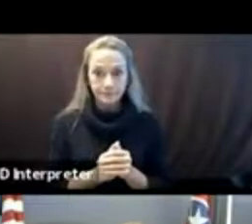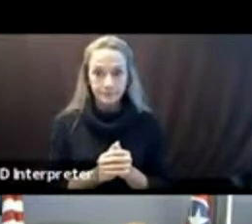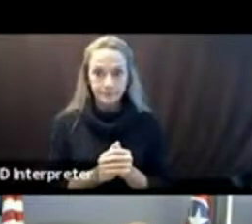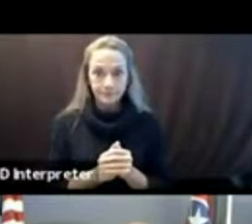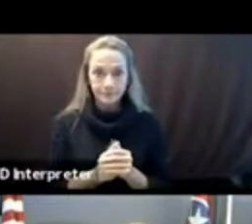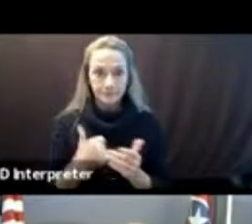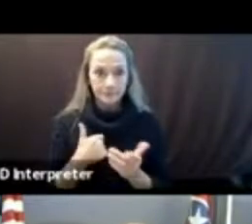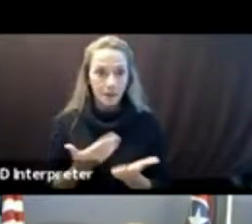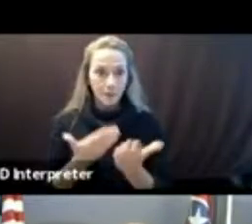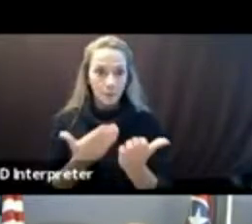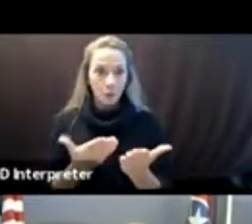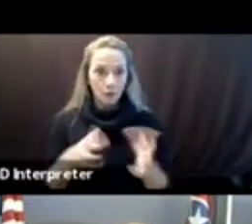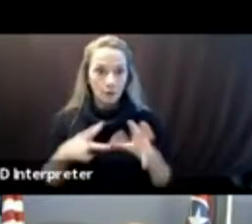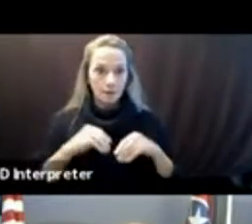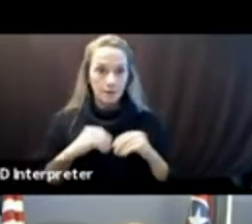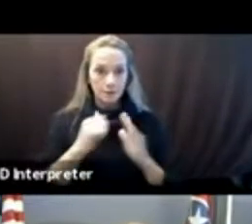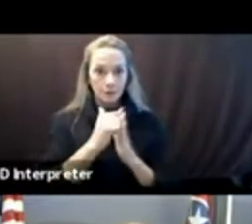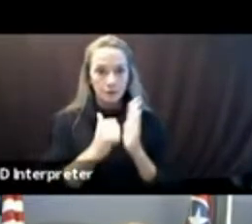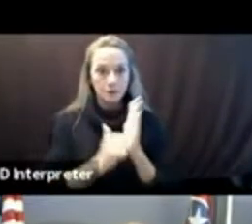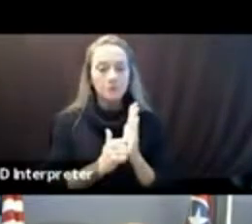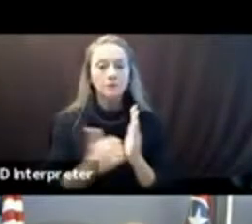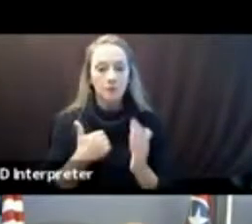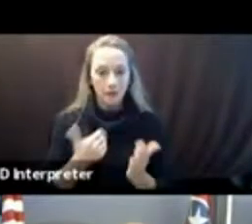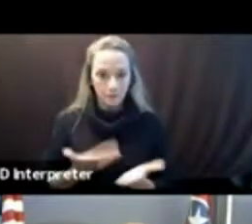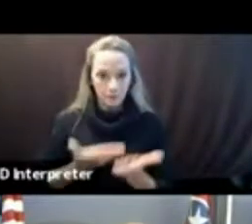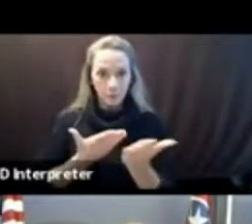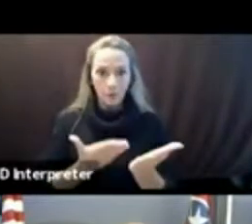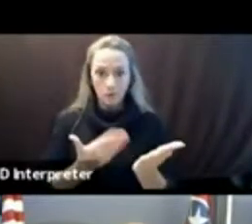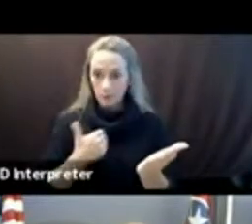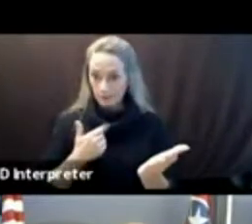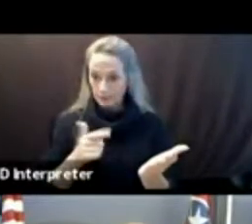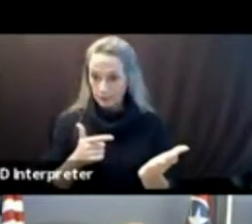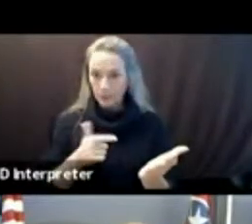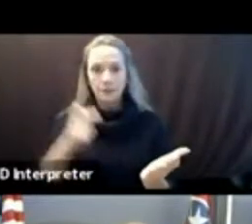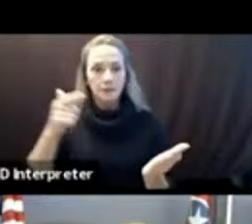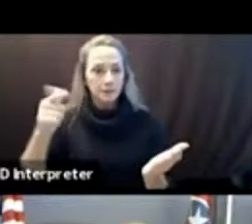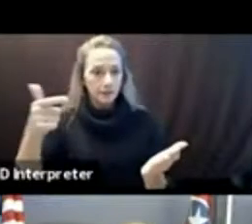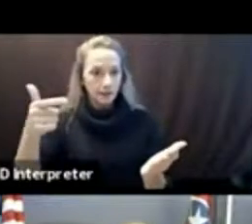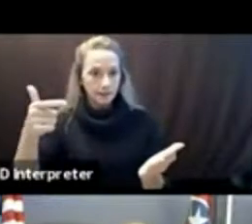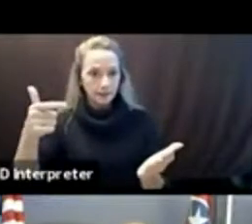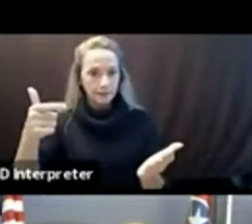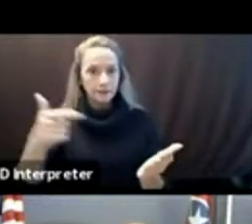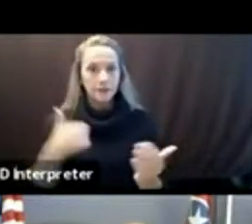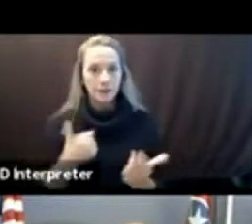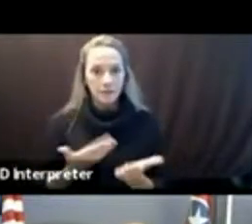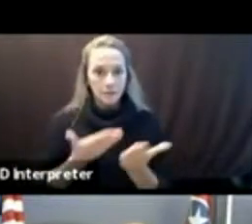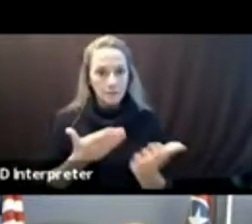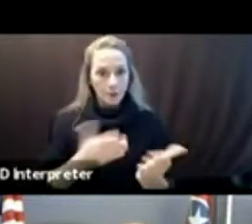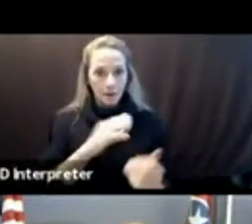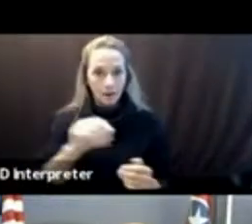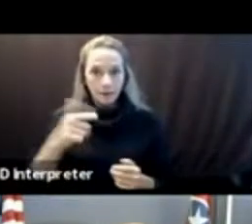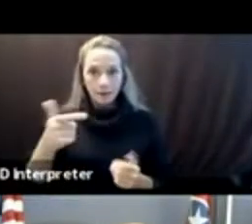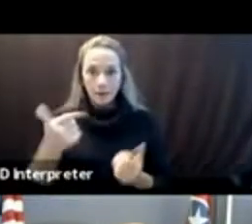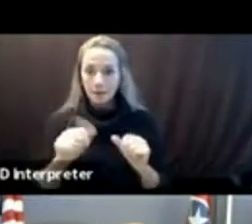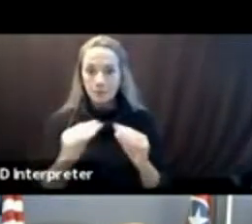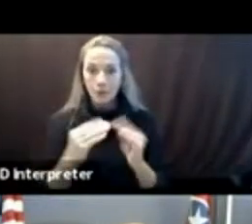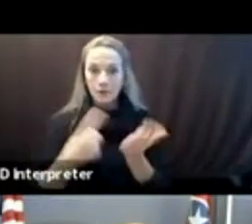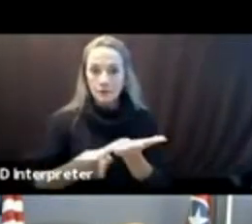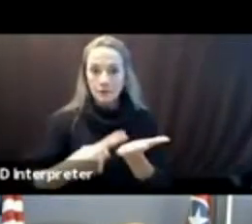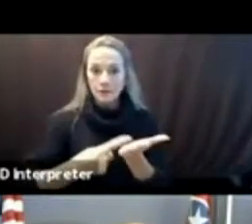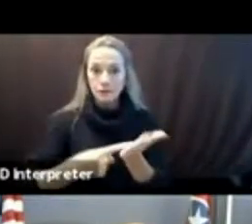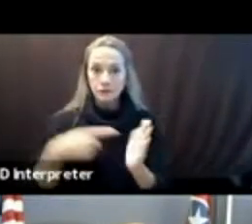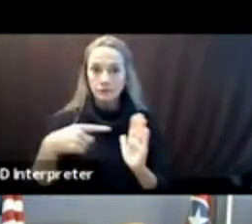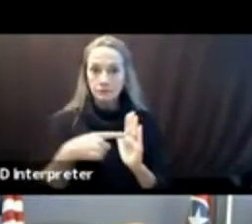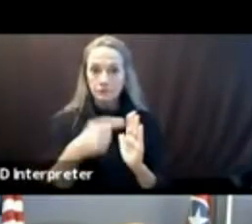I move we accept the agenda. We have a motion. Do we have a second? Second. We have a motion and a second. Any further discussion on the